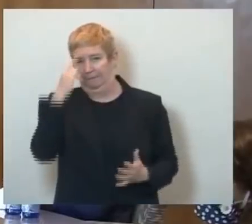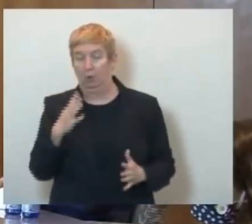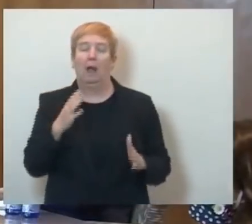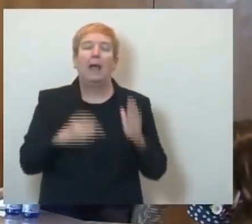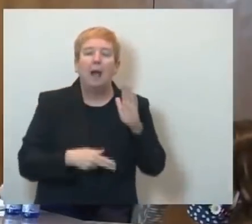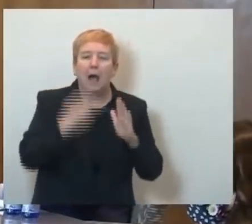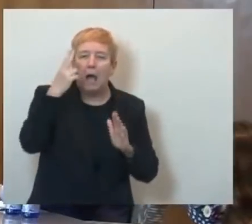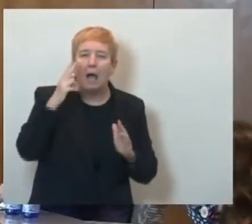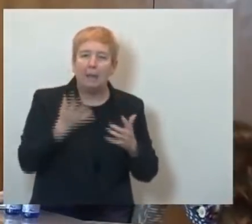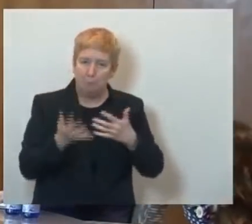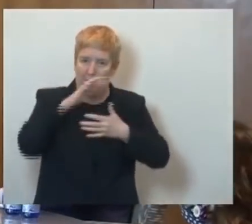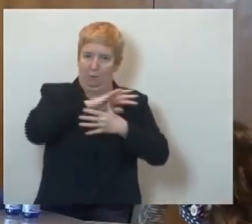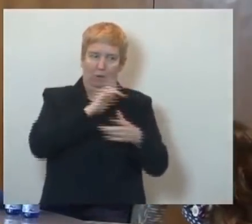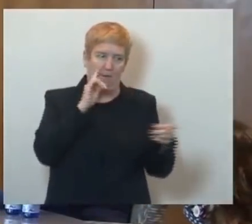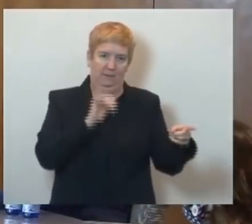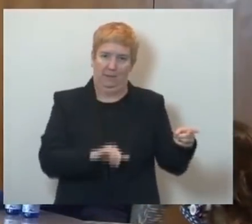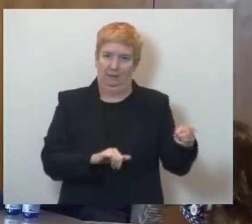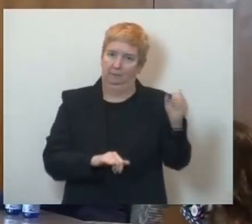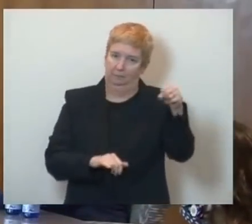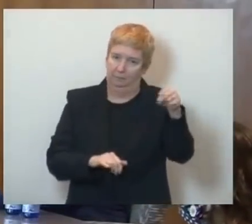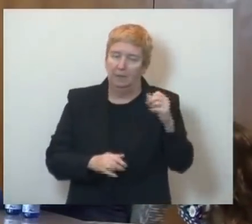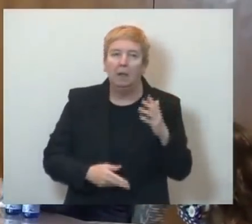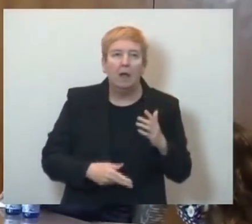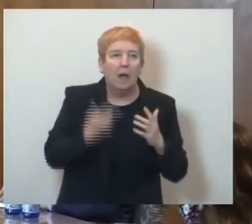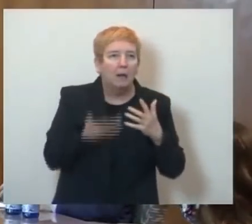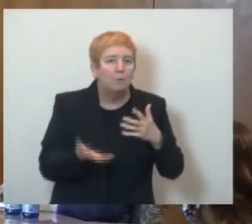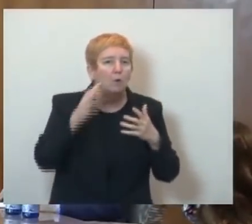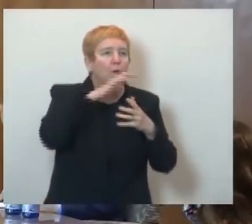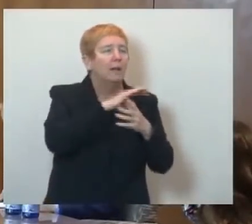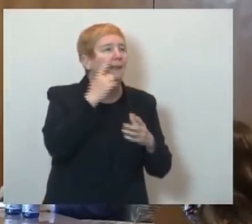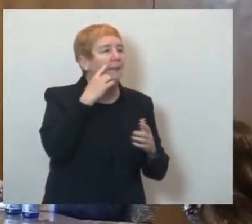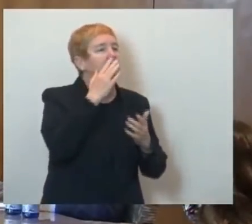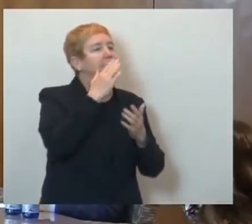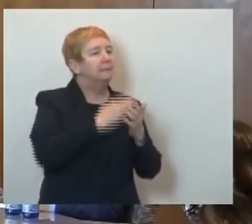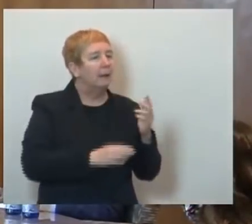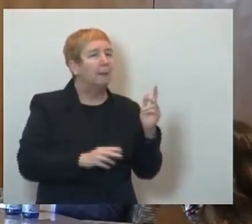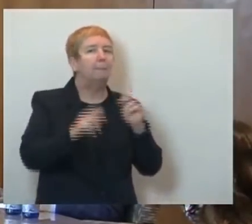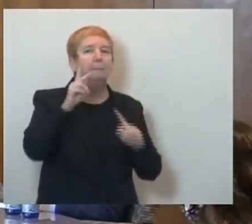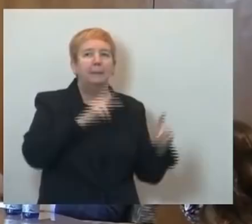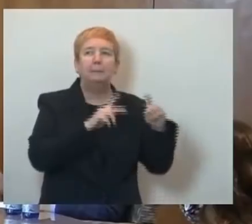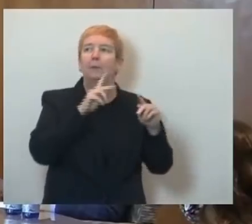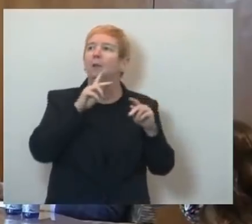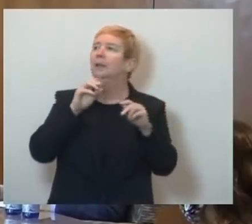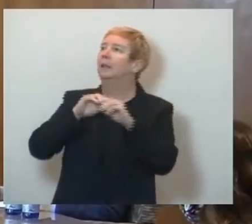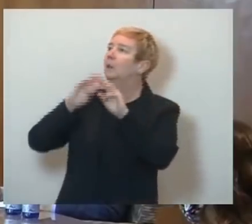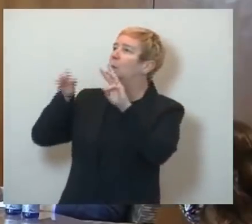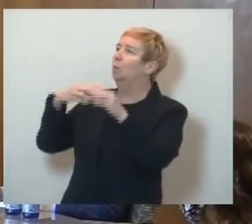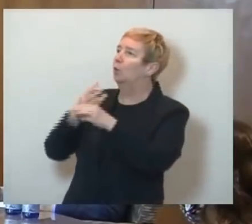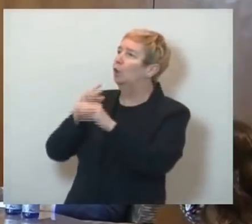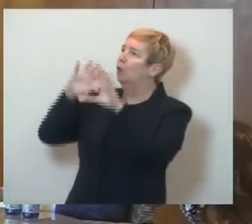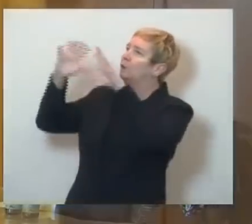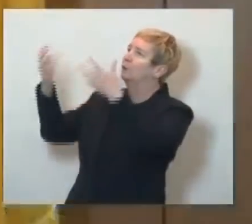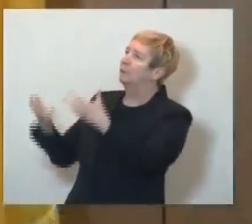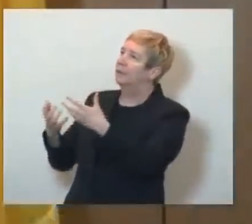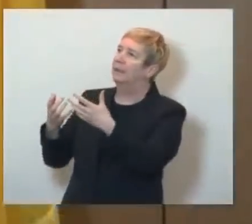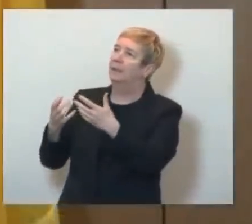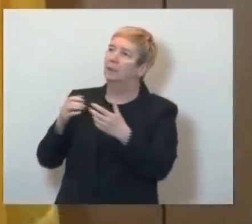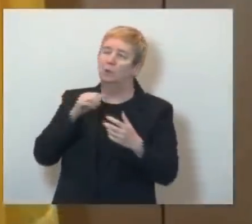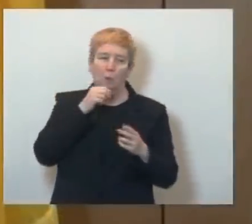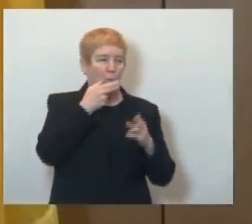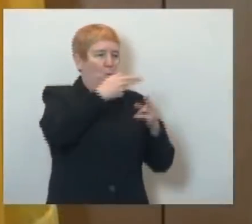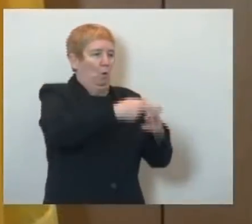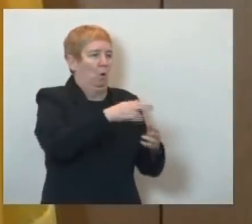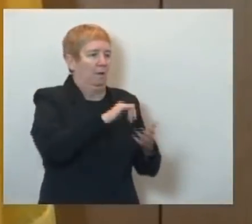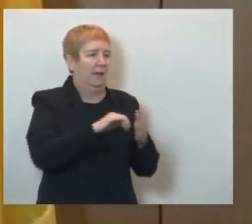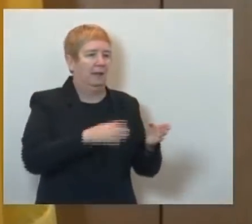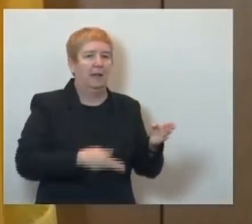really clear. I think there are some individuals around the world and in the country that don't see this as a high risk, or that it